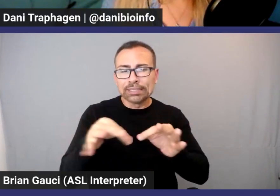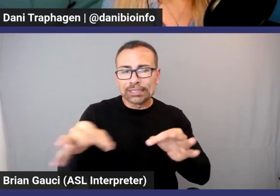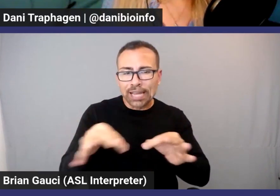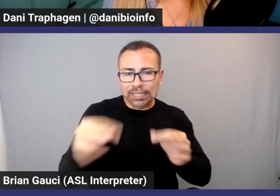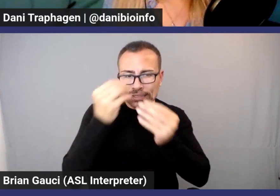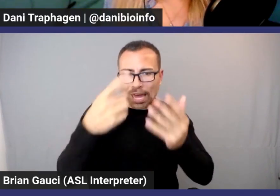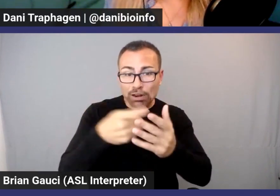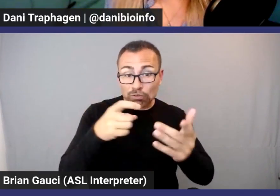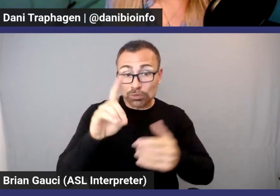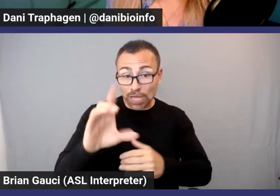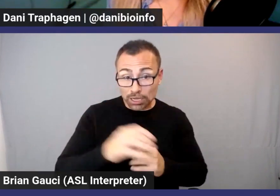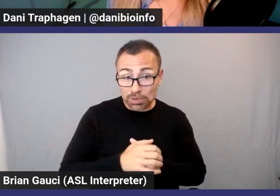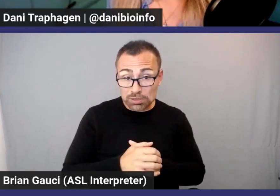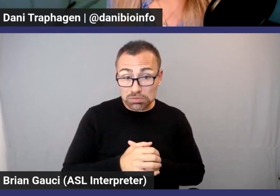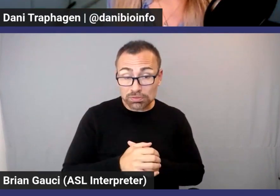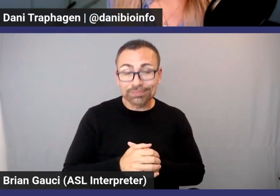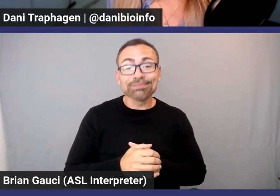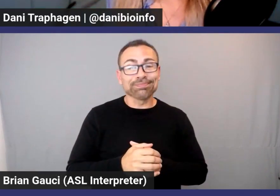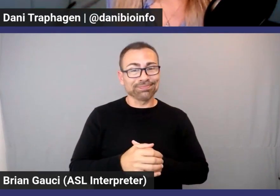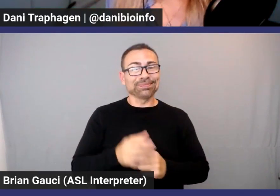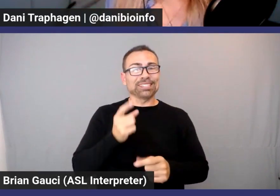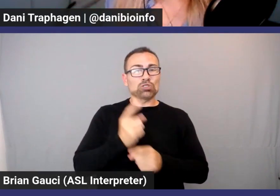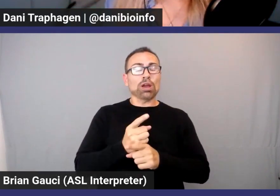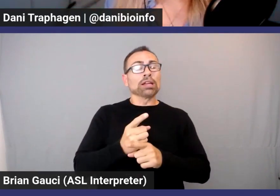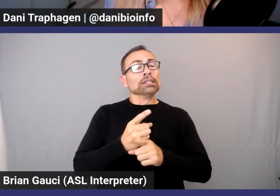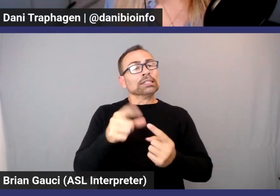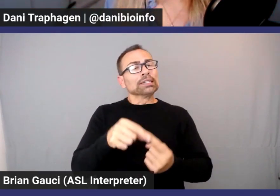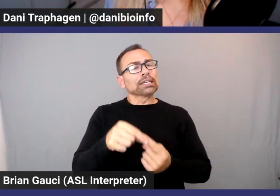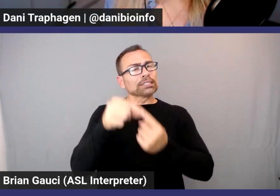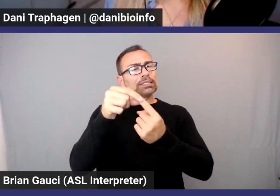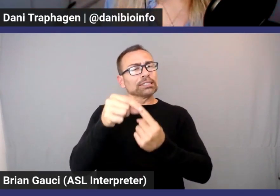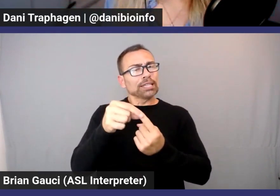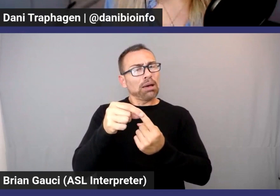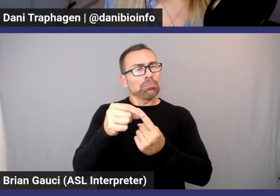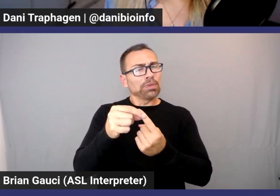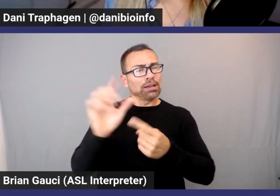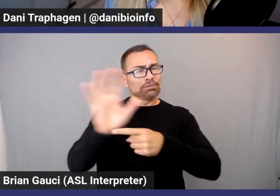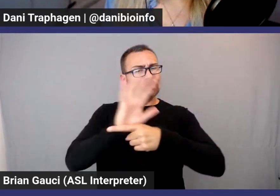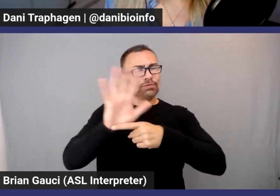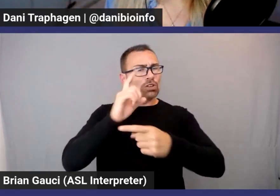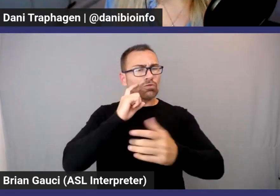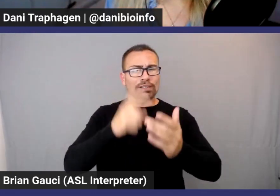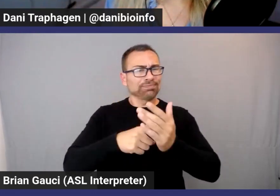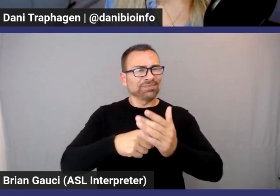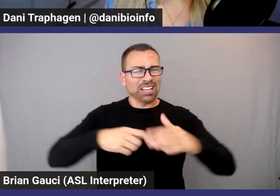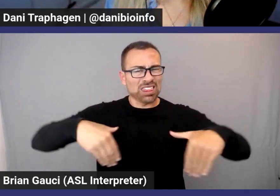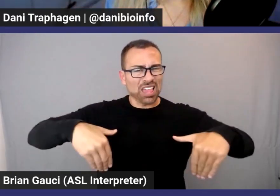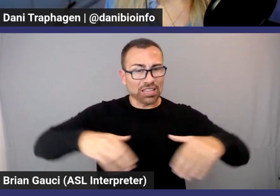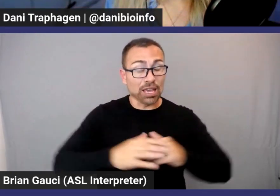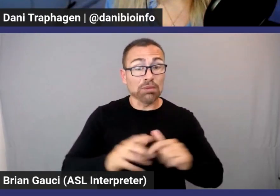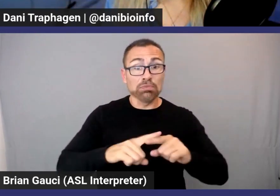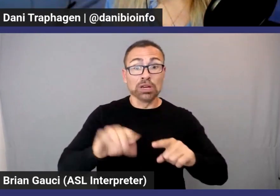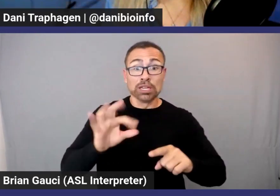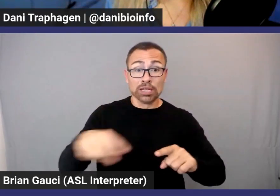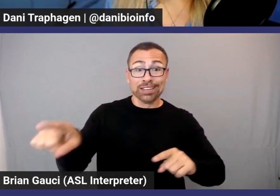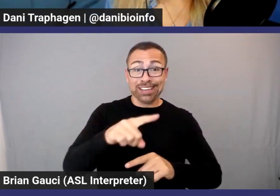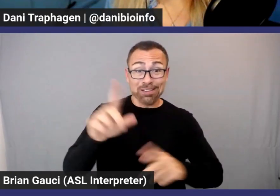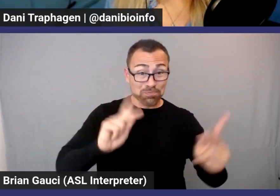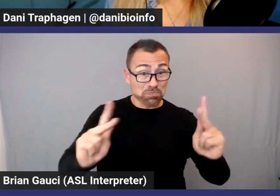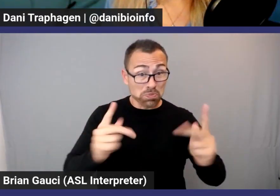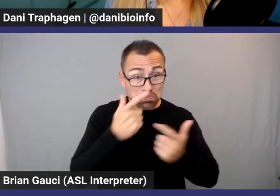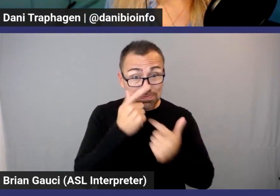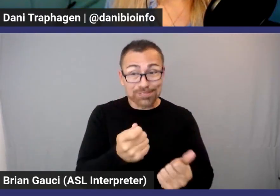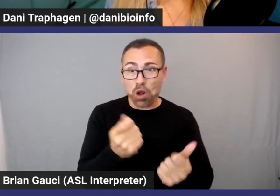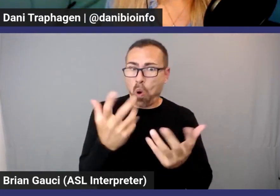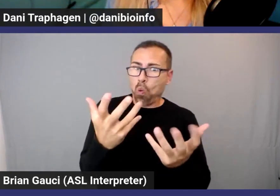That's right. So no video recognition at this point, but definitely, if there's interest in the audience, please let us know. We always like